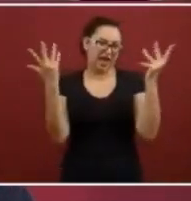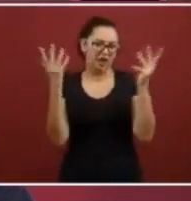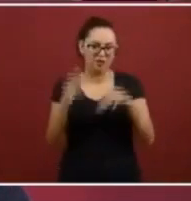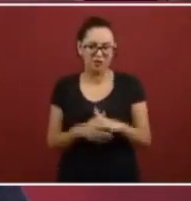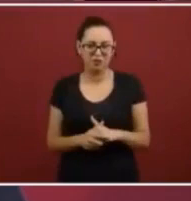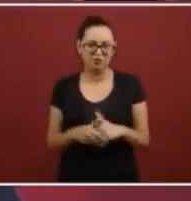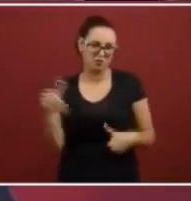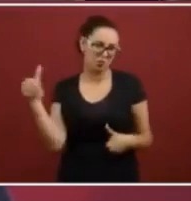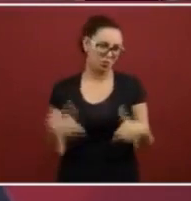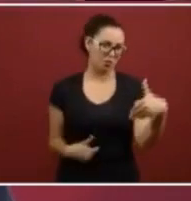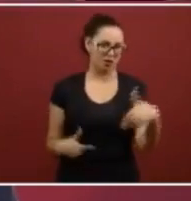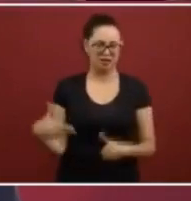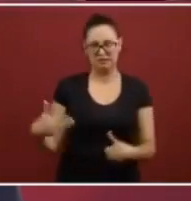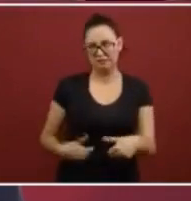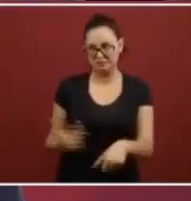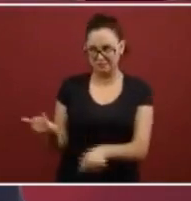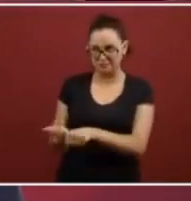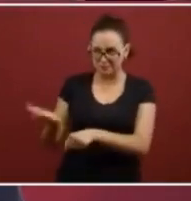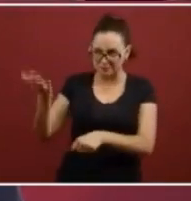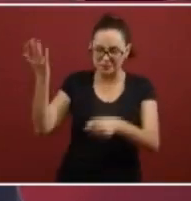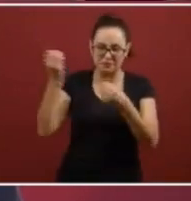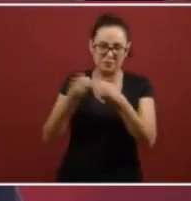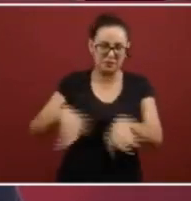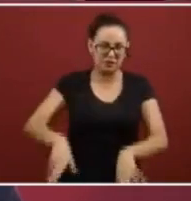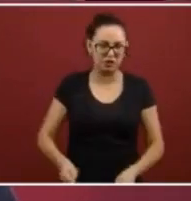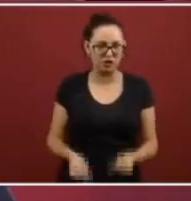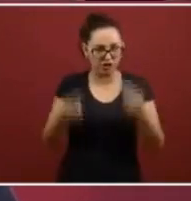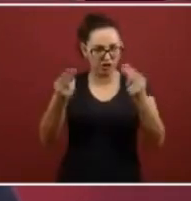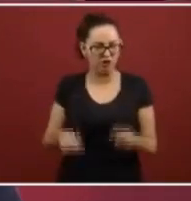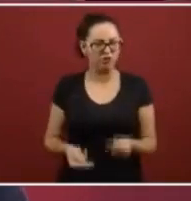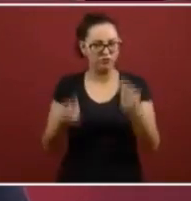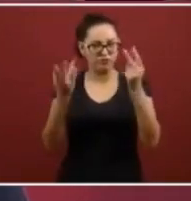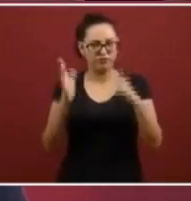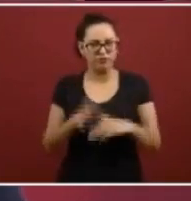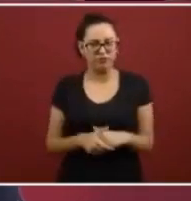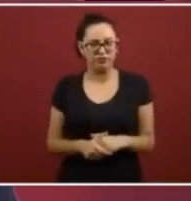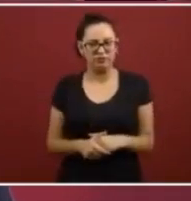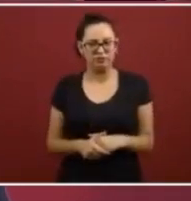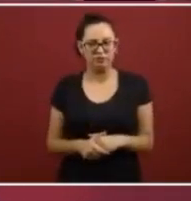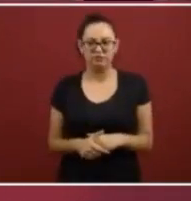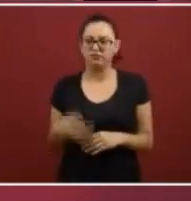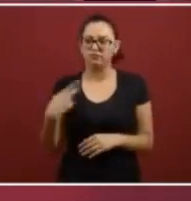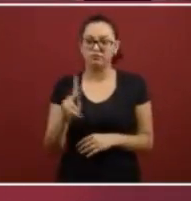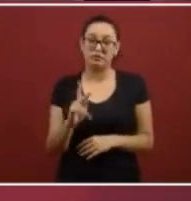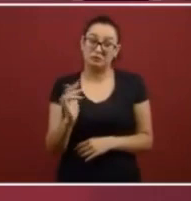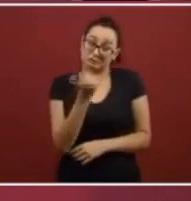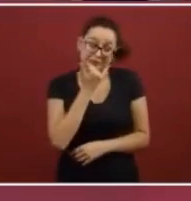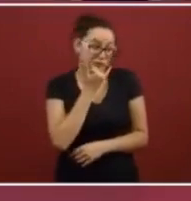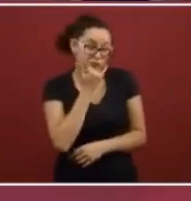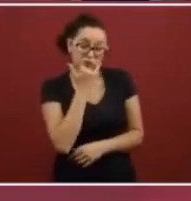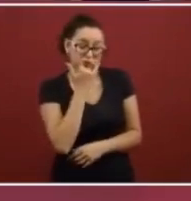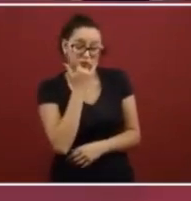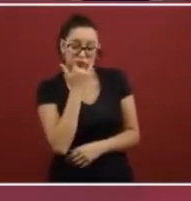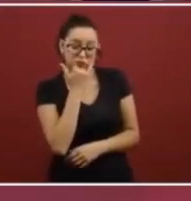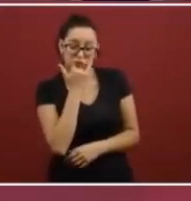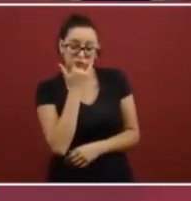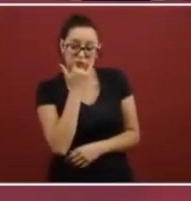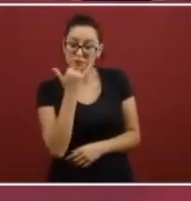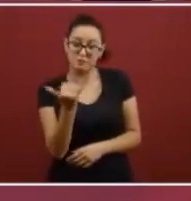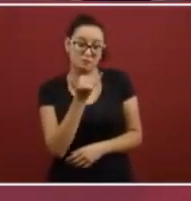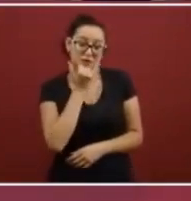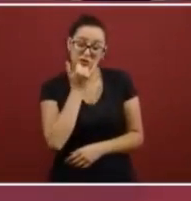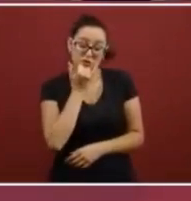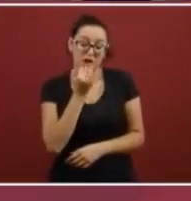the Este, maintenance of the molestos. schools. And so they wanted it privatized, but este, now they're angry. Ofrecemos disculpa We're sorry, but, por